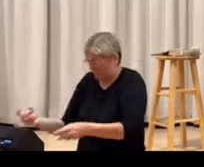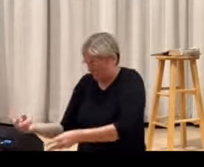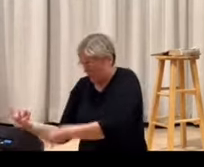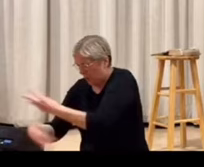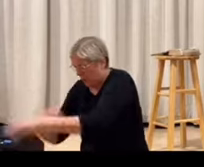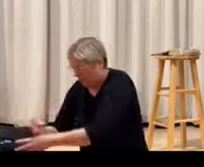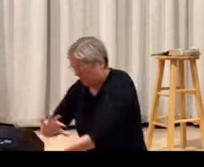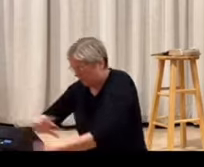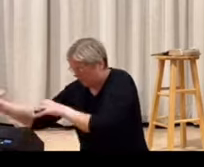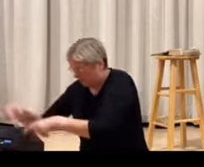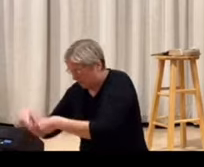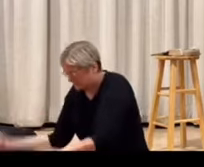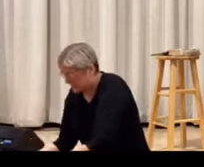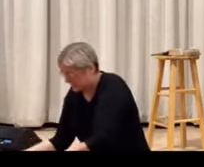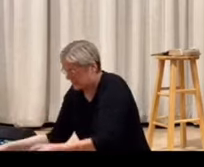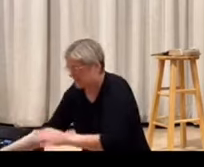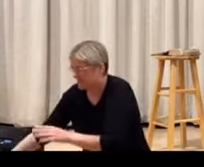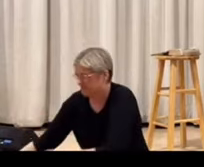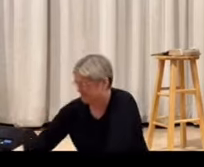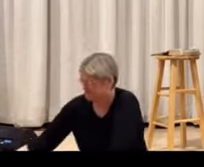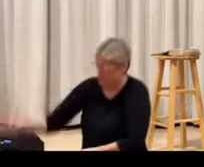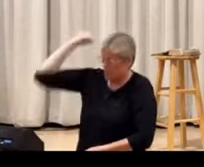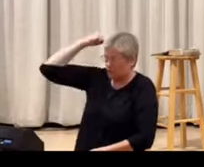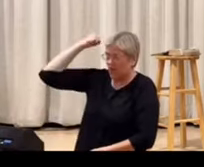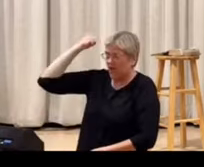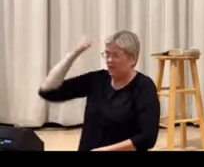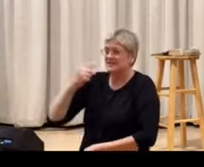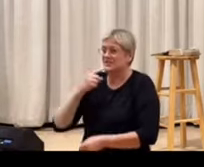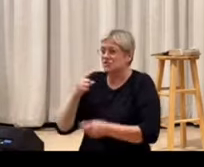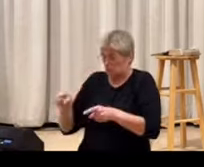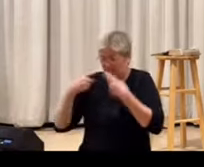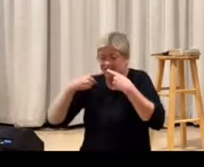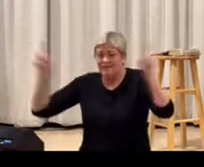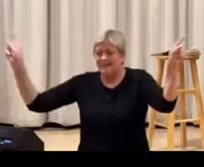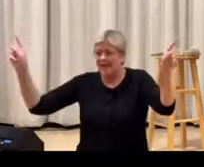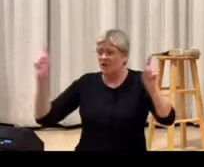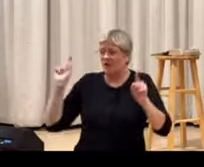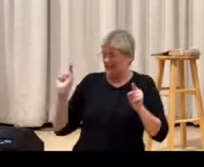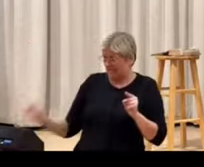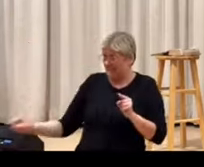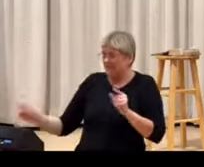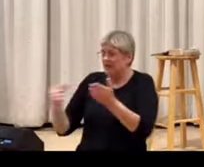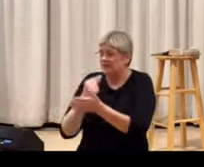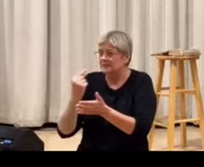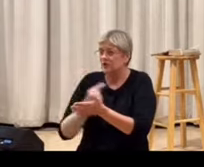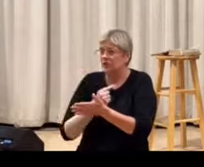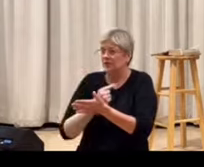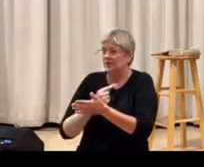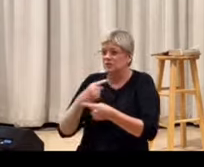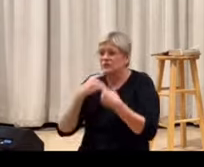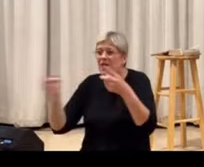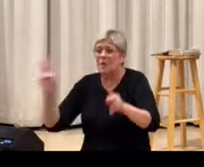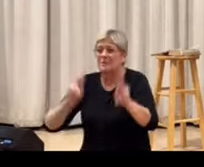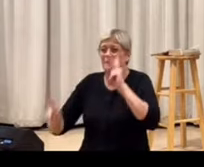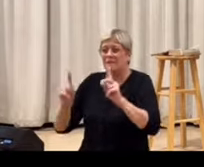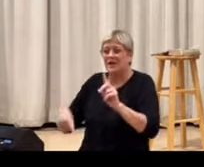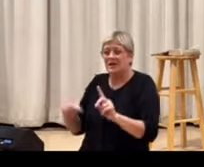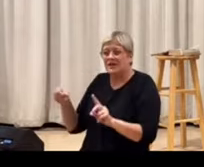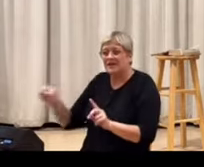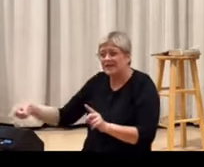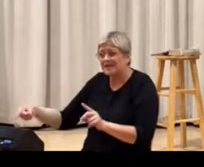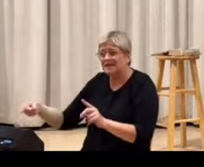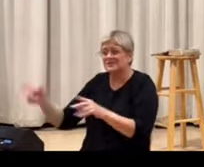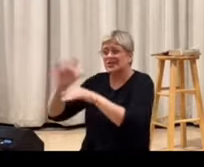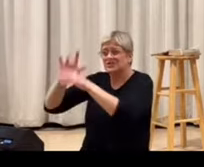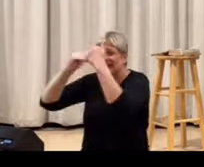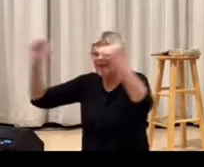declares His vision, the gospel of Christ, His values, His mission,